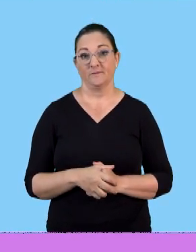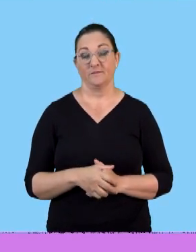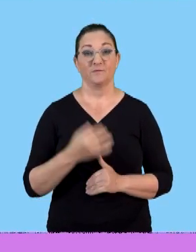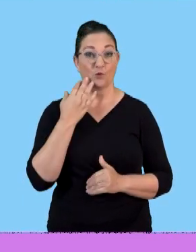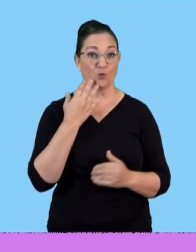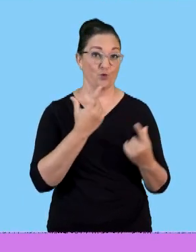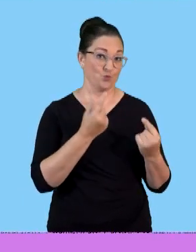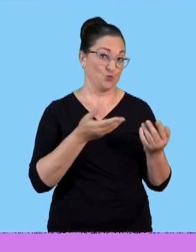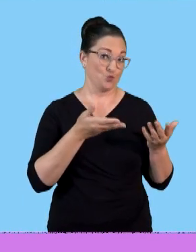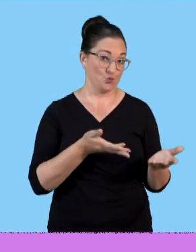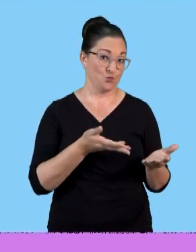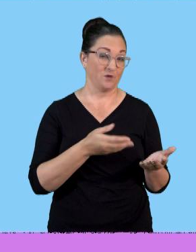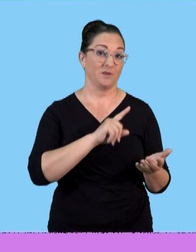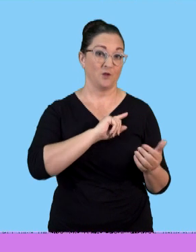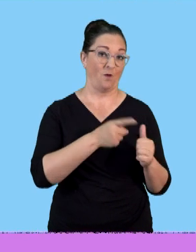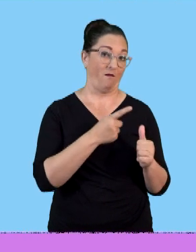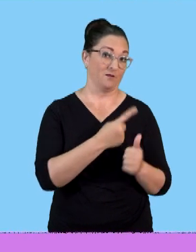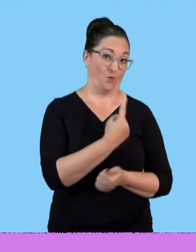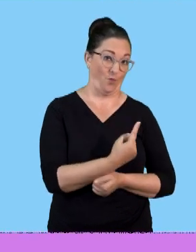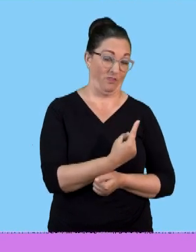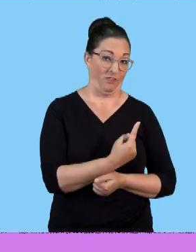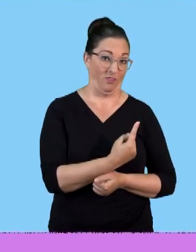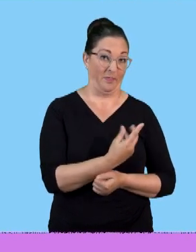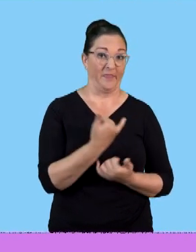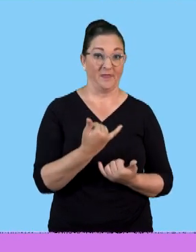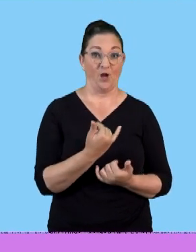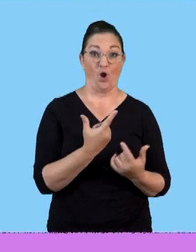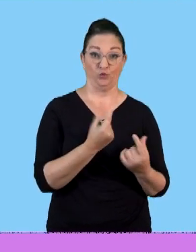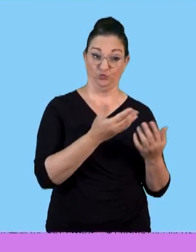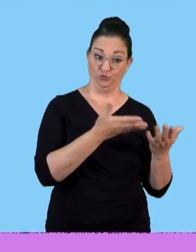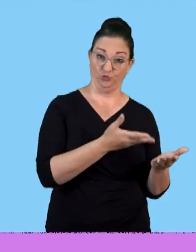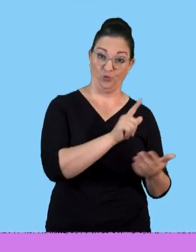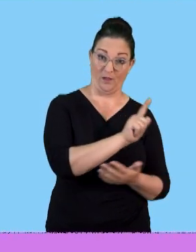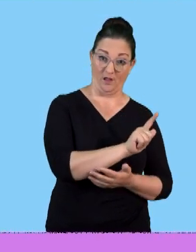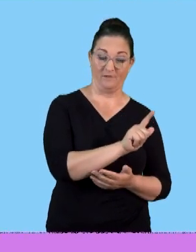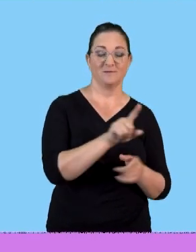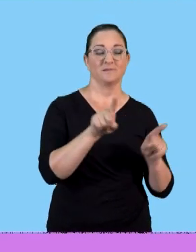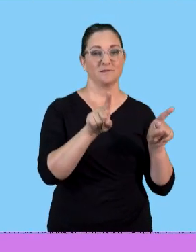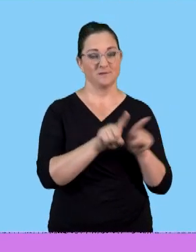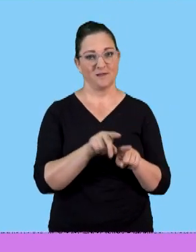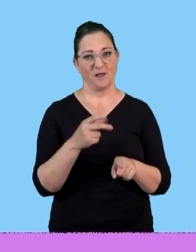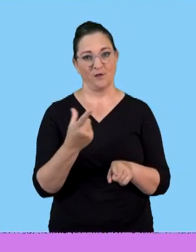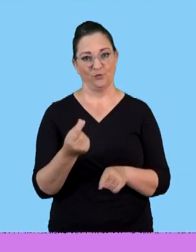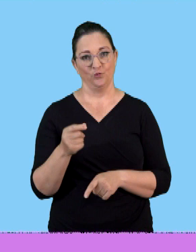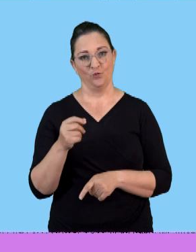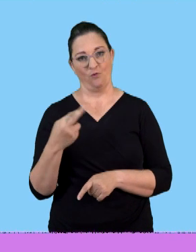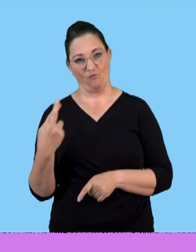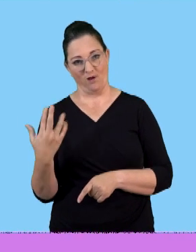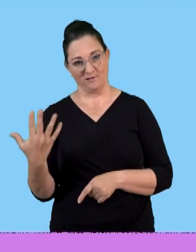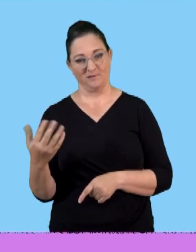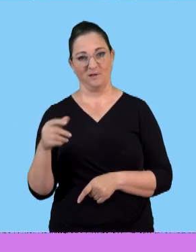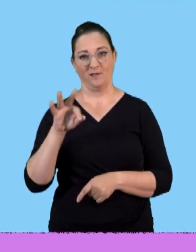So when I do that, immediately I'll have 1 as an answer, right? So what I do on the left, I'll also do on my right-hand side. So I'll say 30